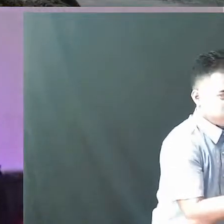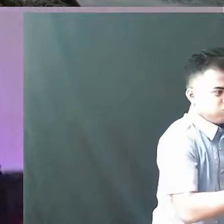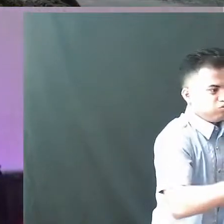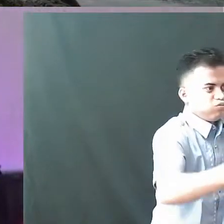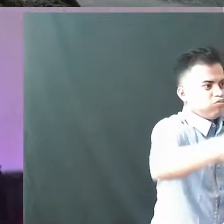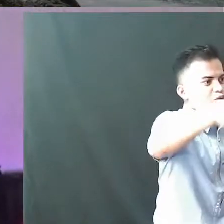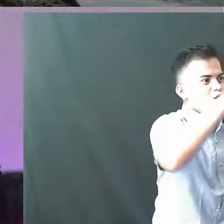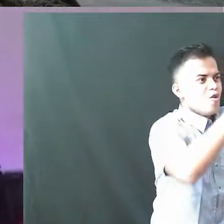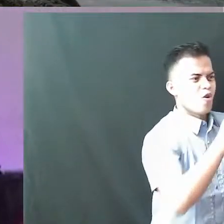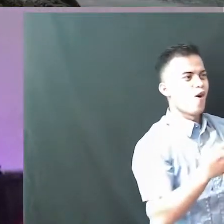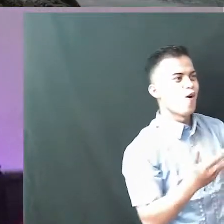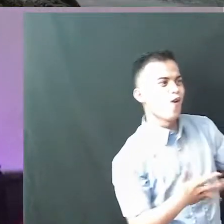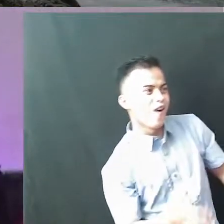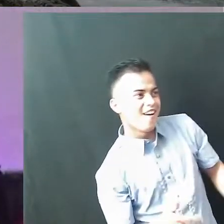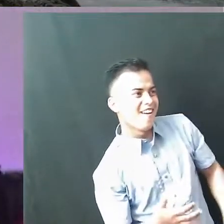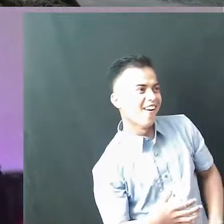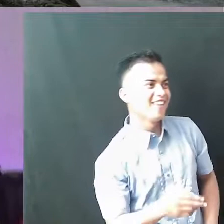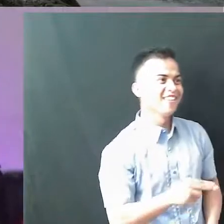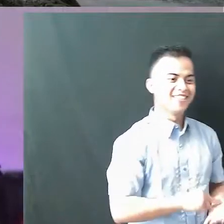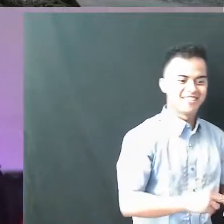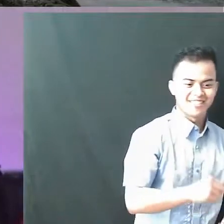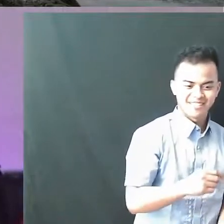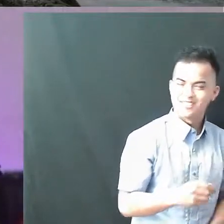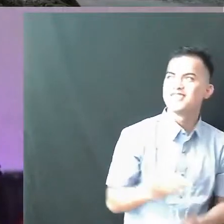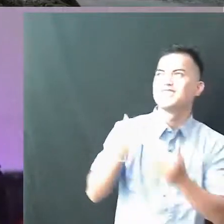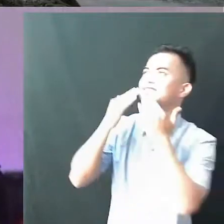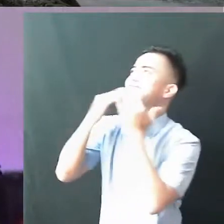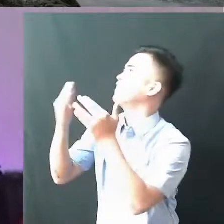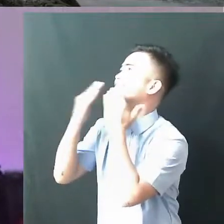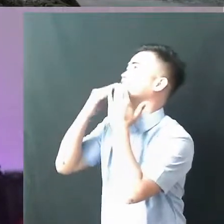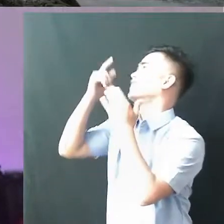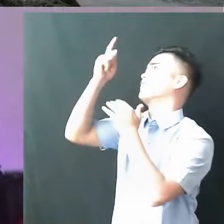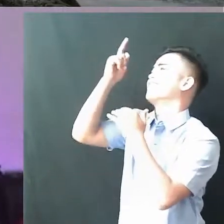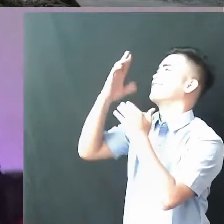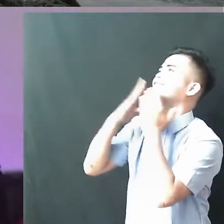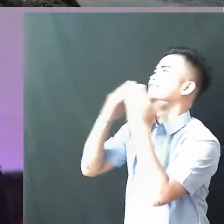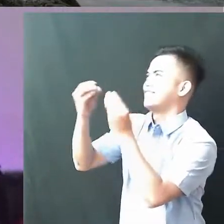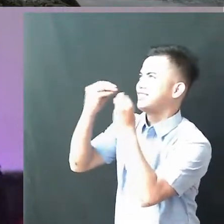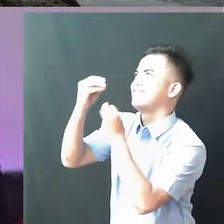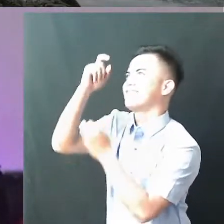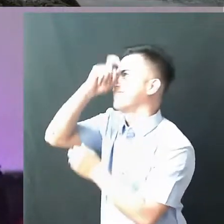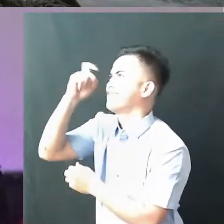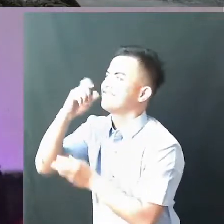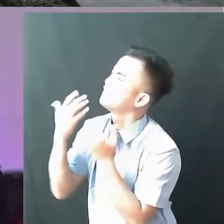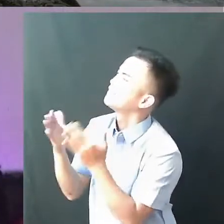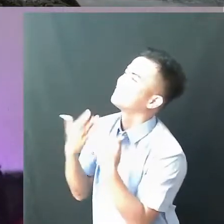fast. I hope we don't sink. I don't think he was that bad. He might have been a little bit.